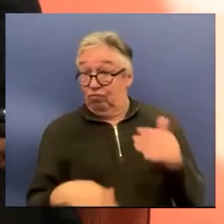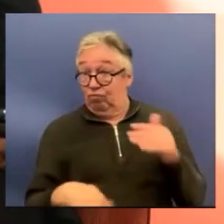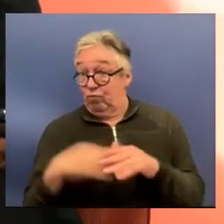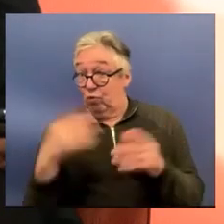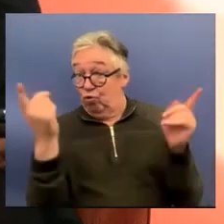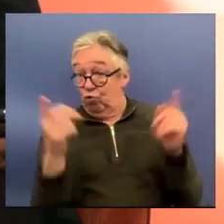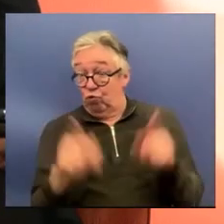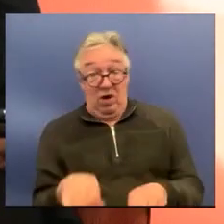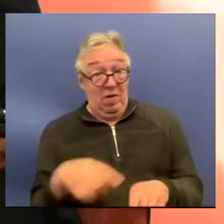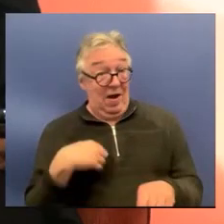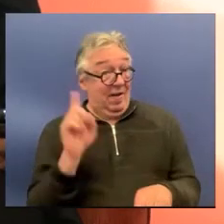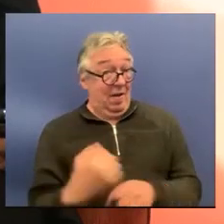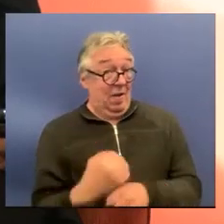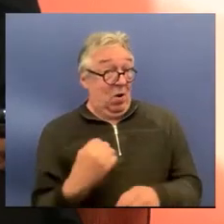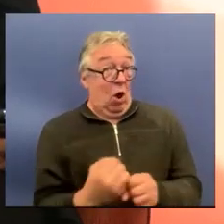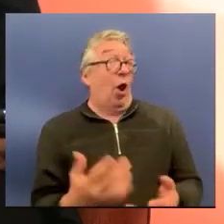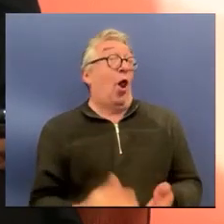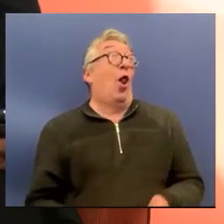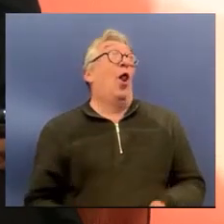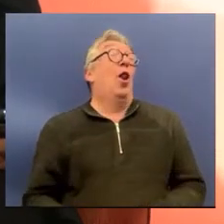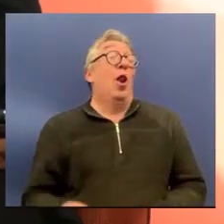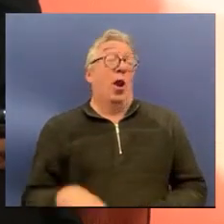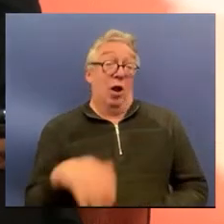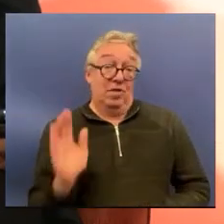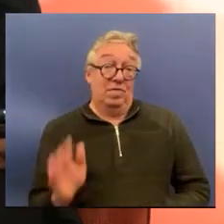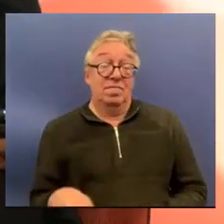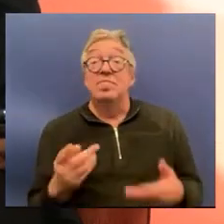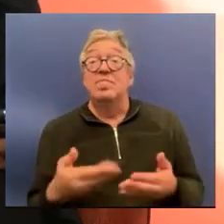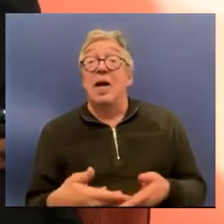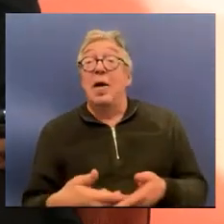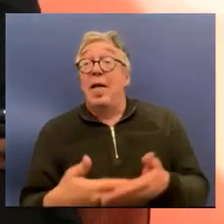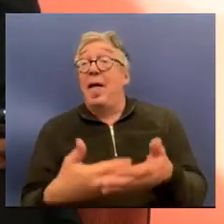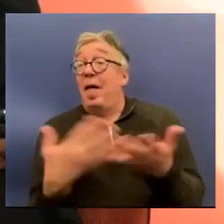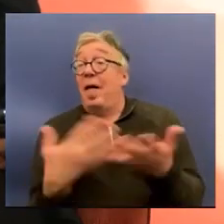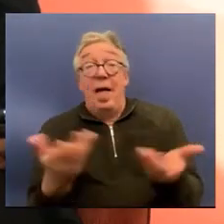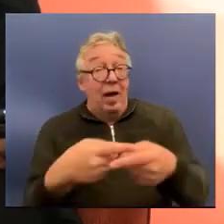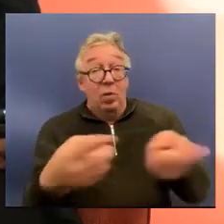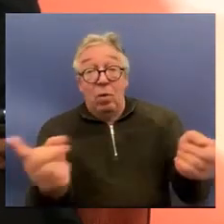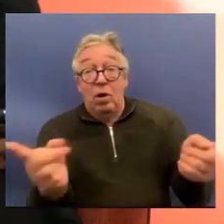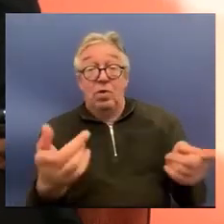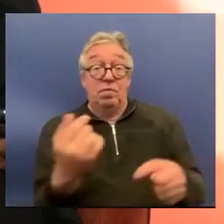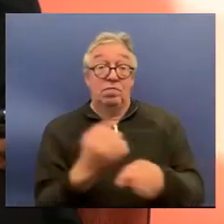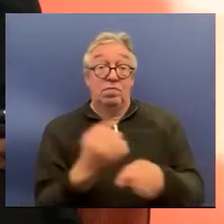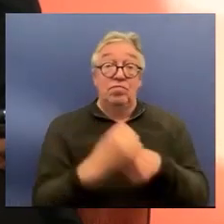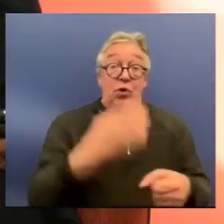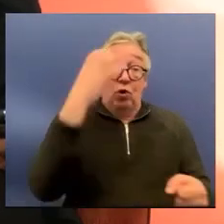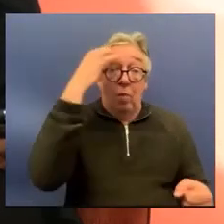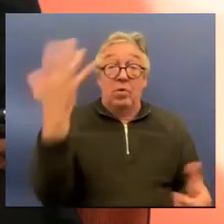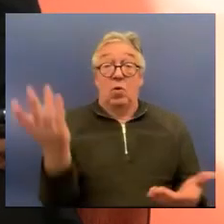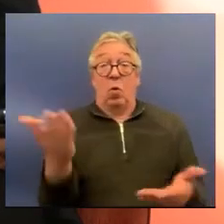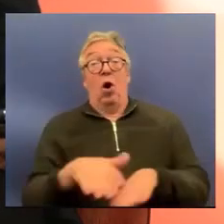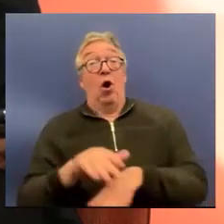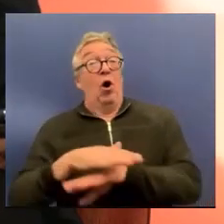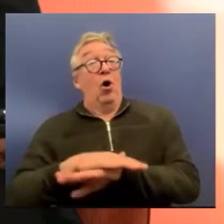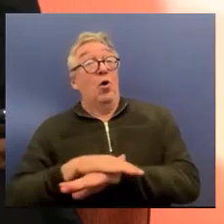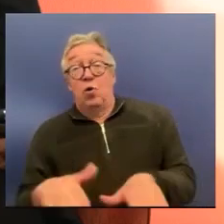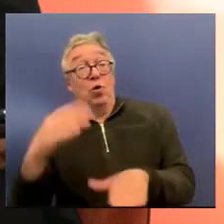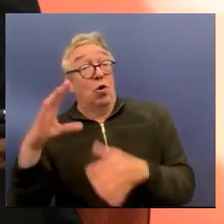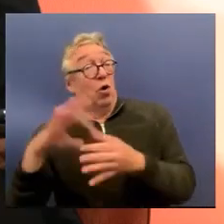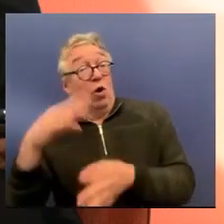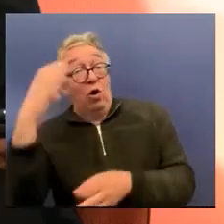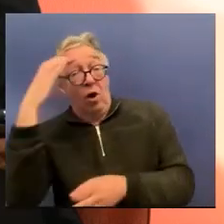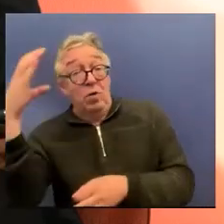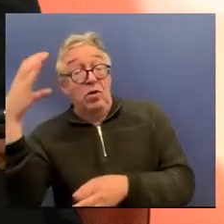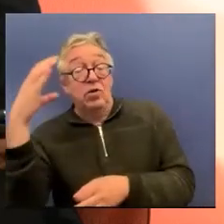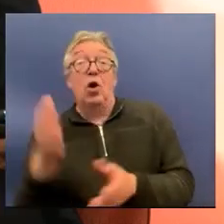done. And I would say for anybody out here who's either governmental or non-governmental in this organization, contact your